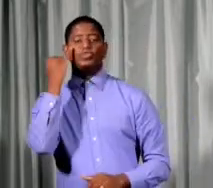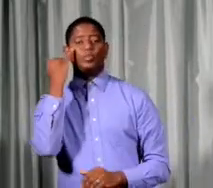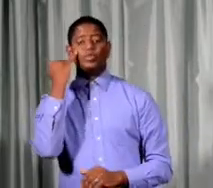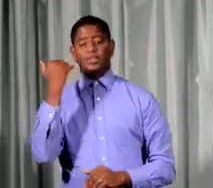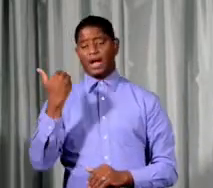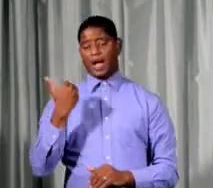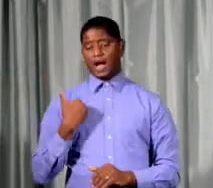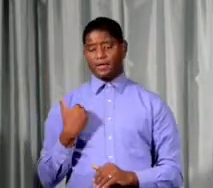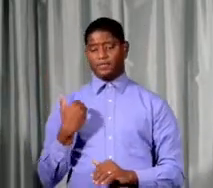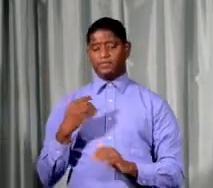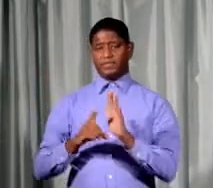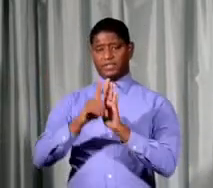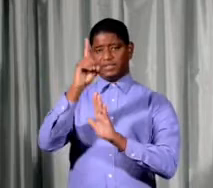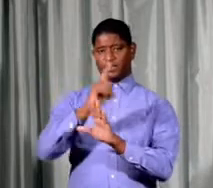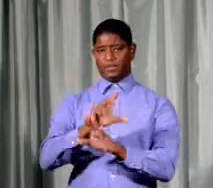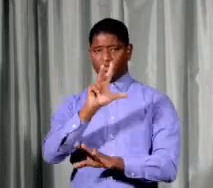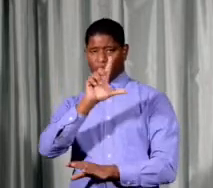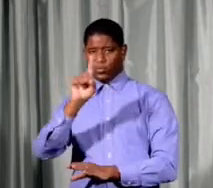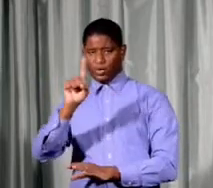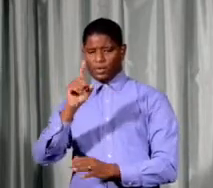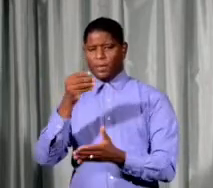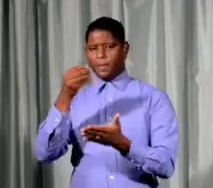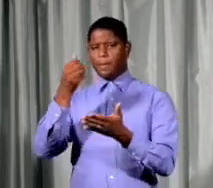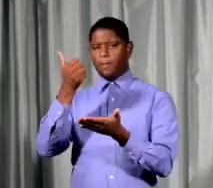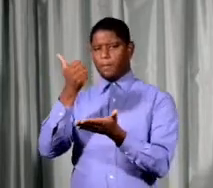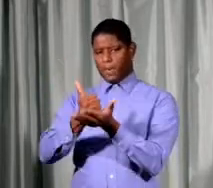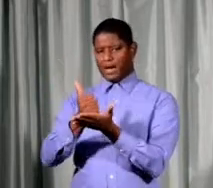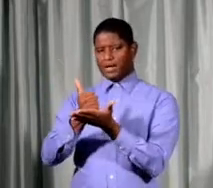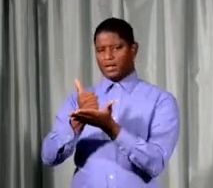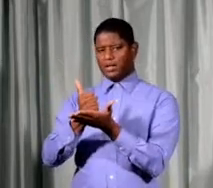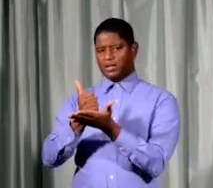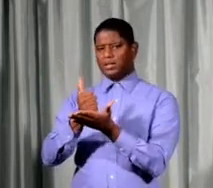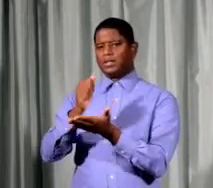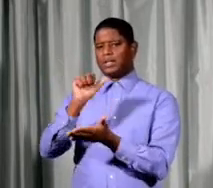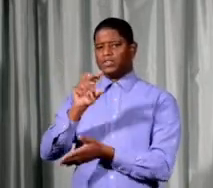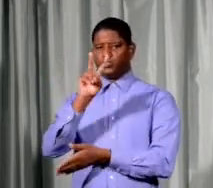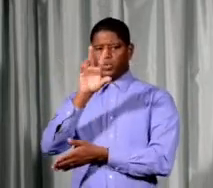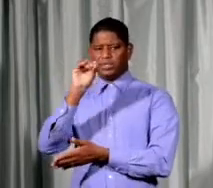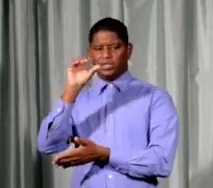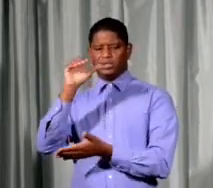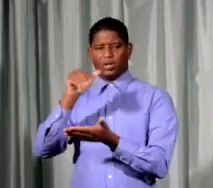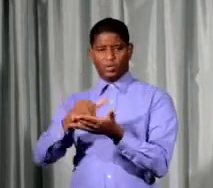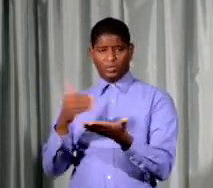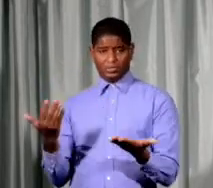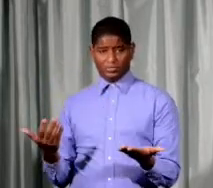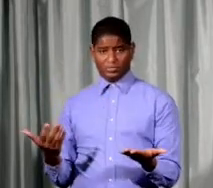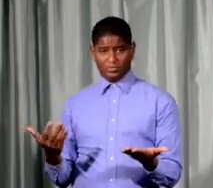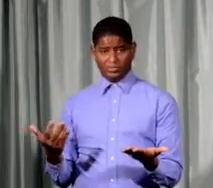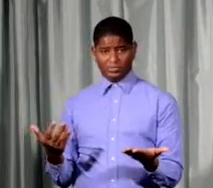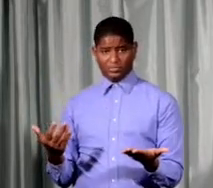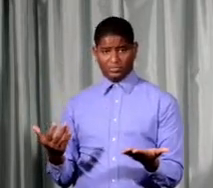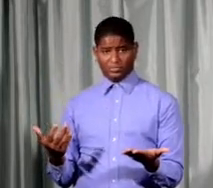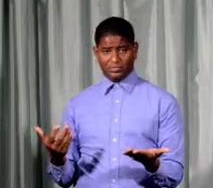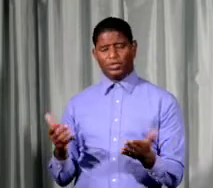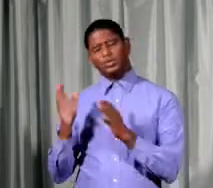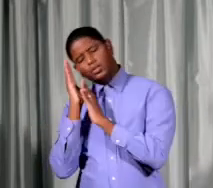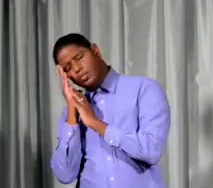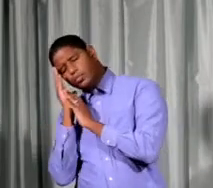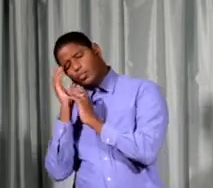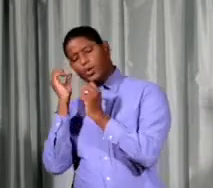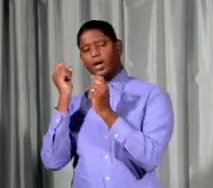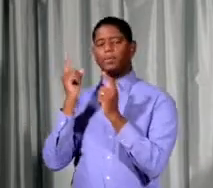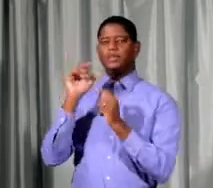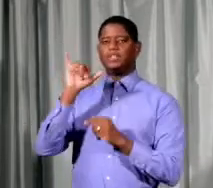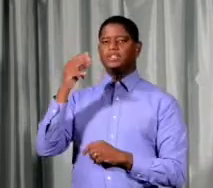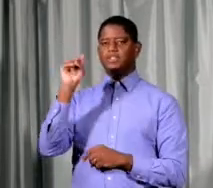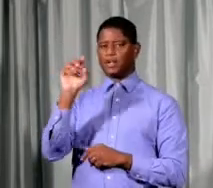this. If your balance at December the 31st is 20,000 in your bank account, when you go to sleep and get